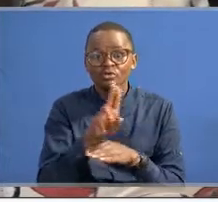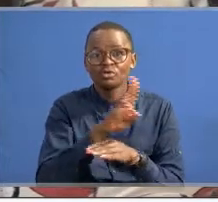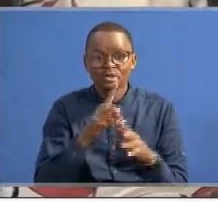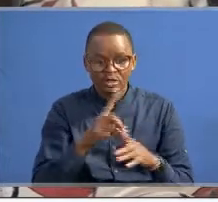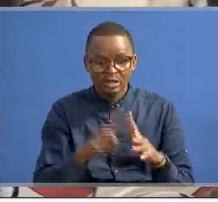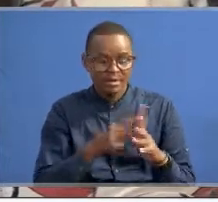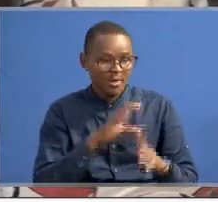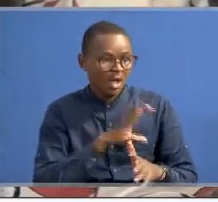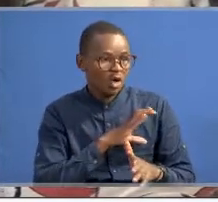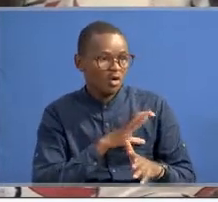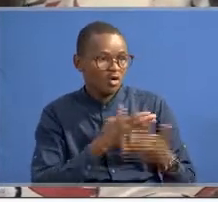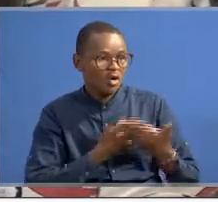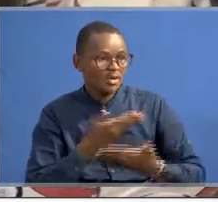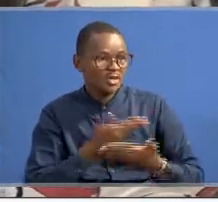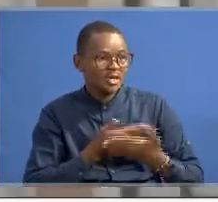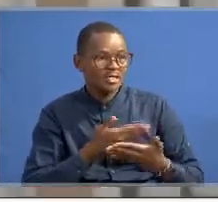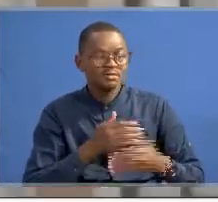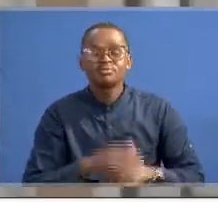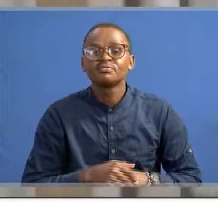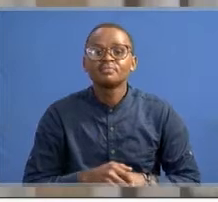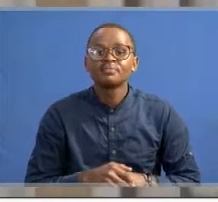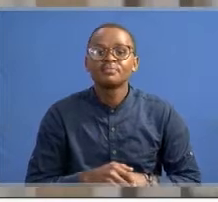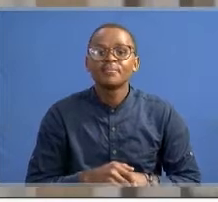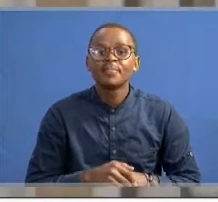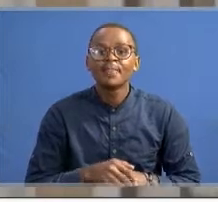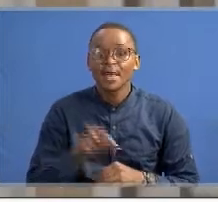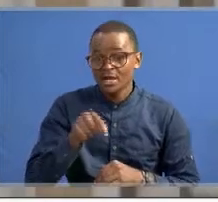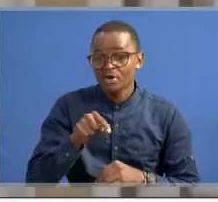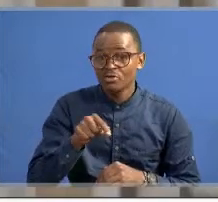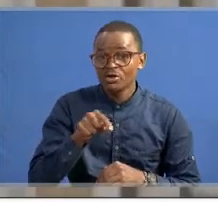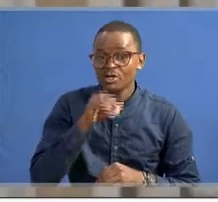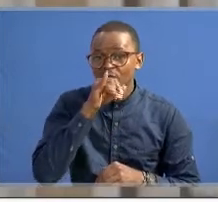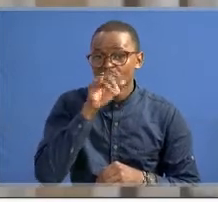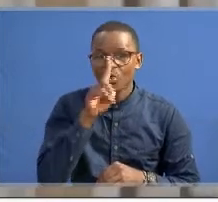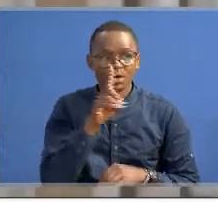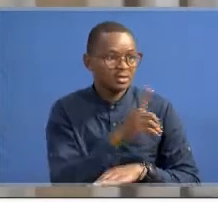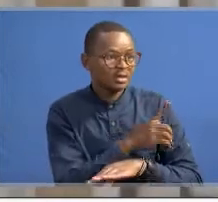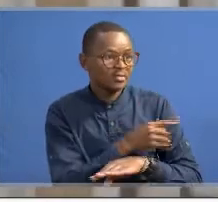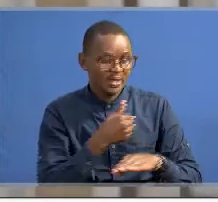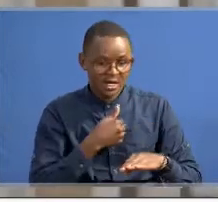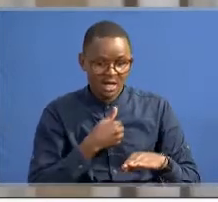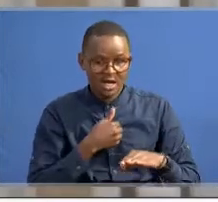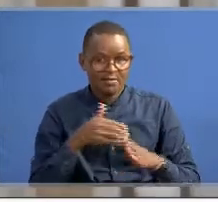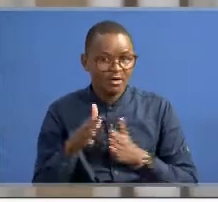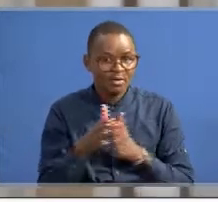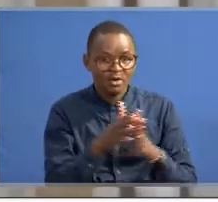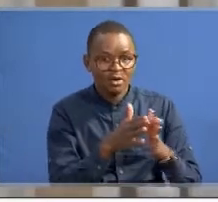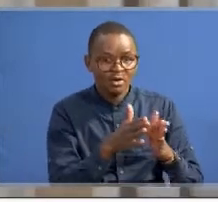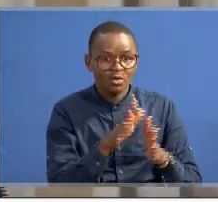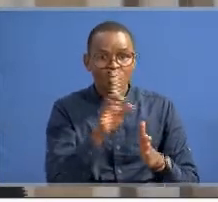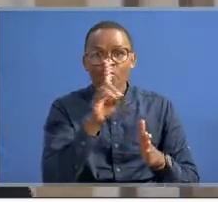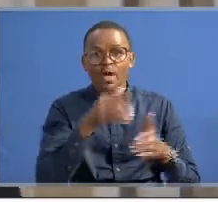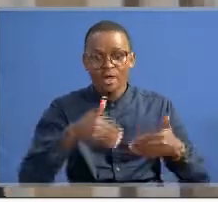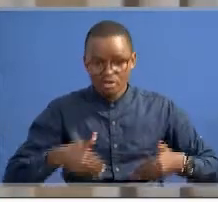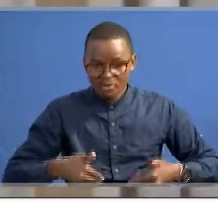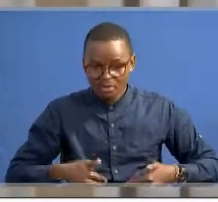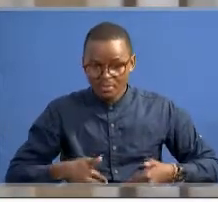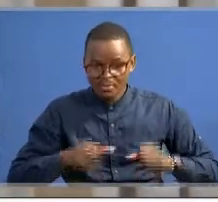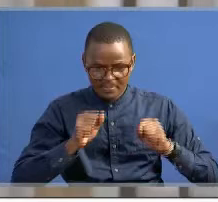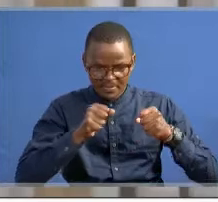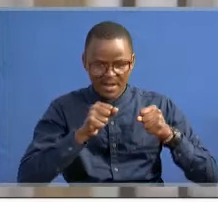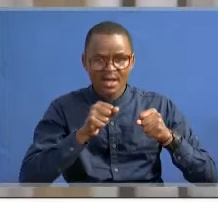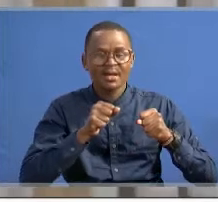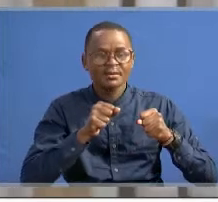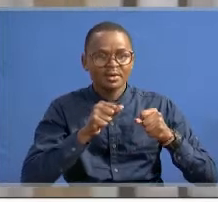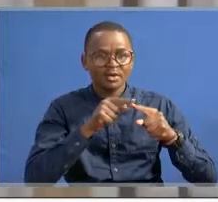start their own businesses. So today is such one day when we have an opportunity where youth can be